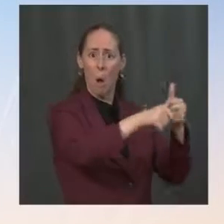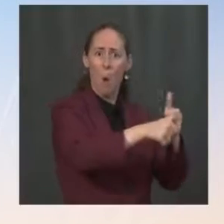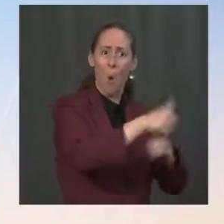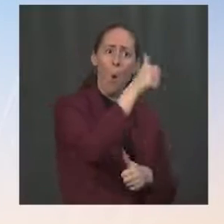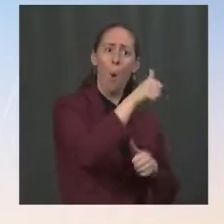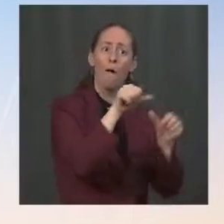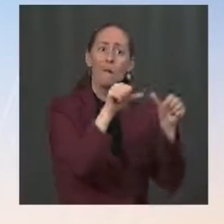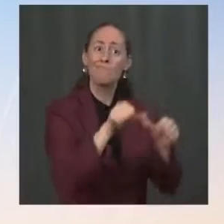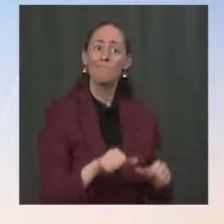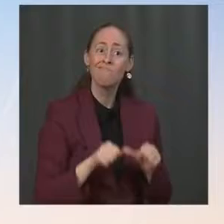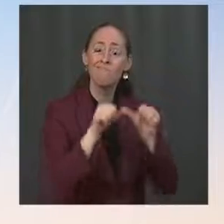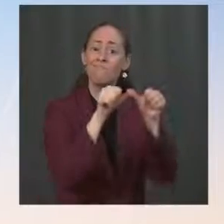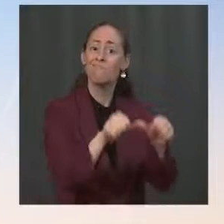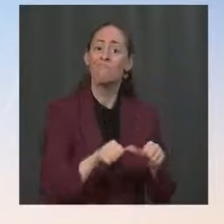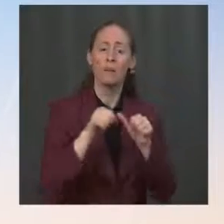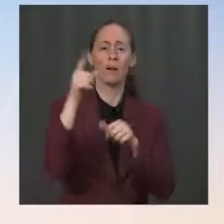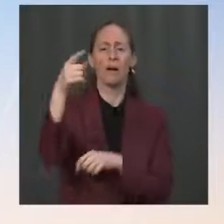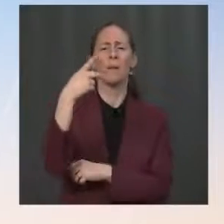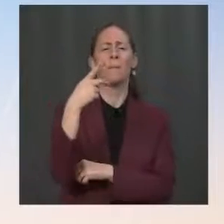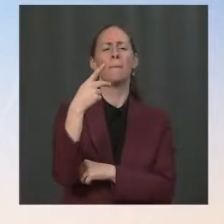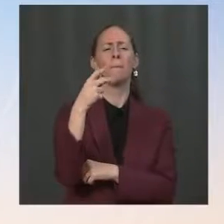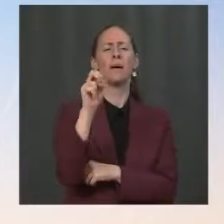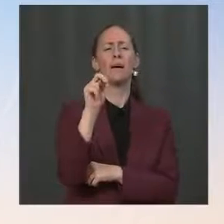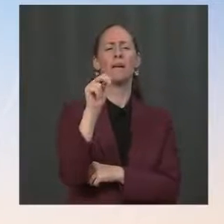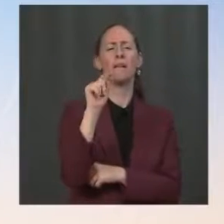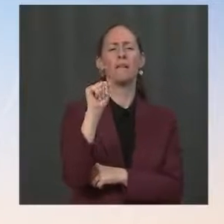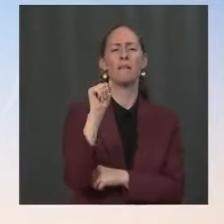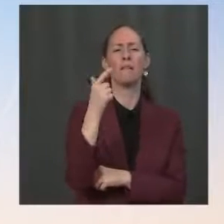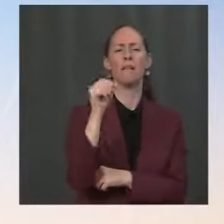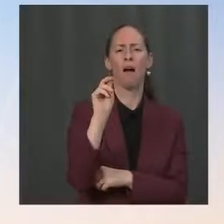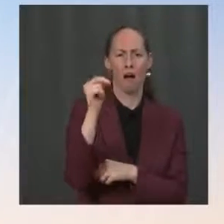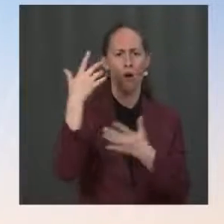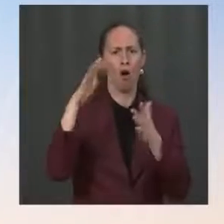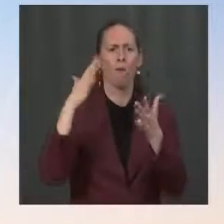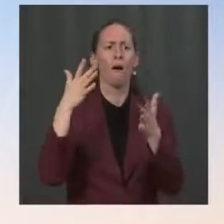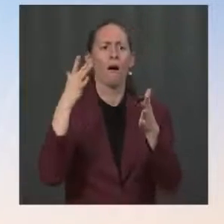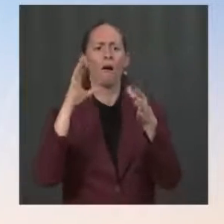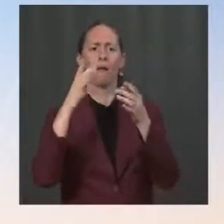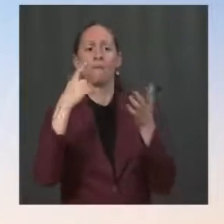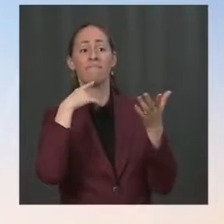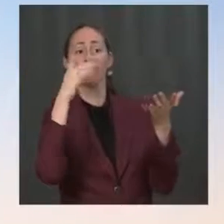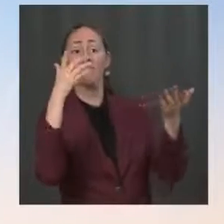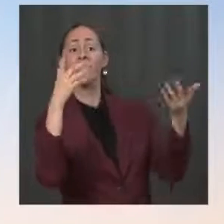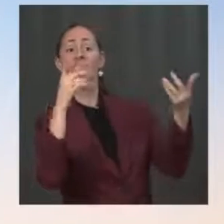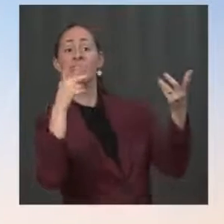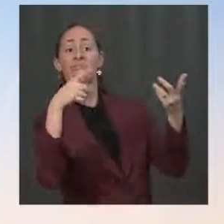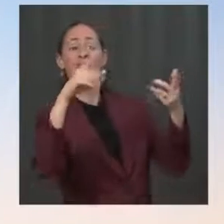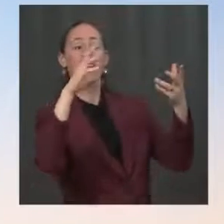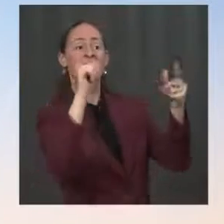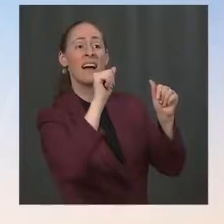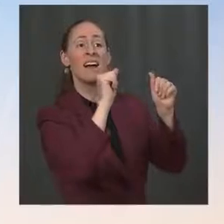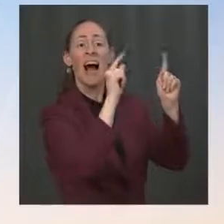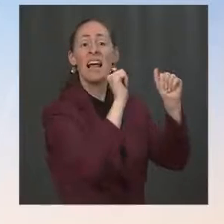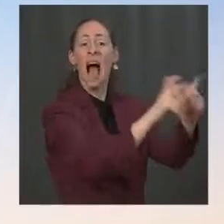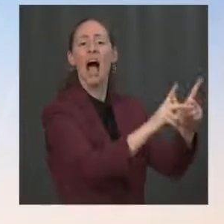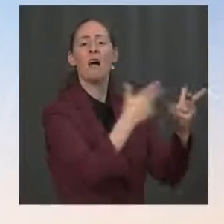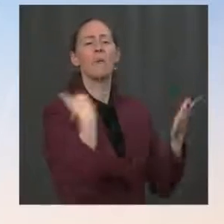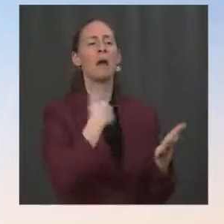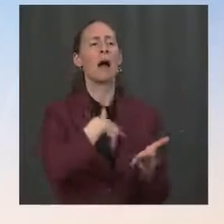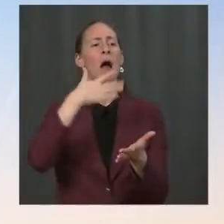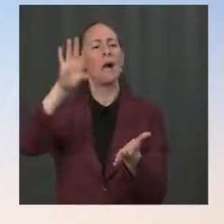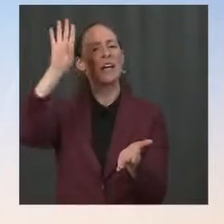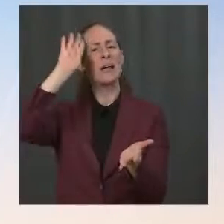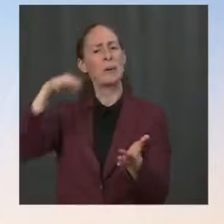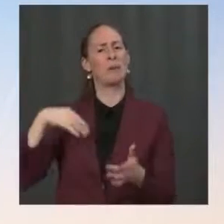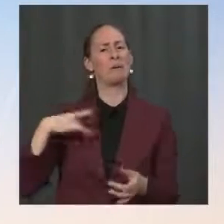these were attacks that we had obviously had intelligence in terms of over the last several days of our rising concerns.